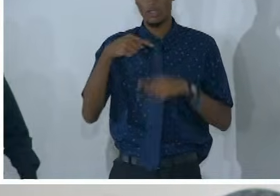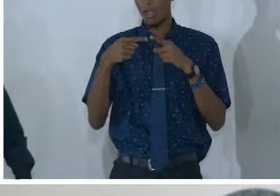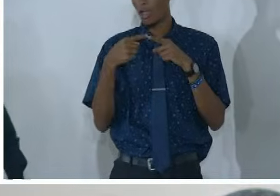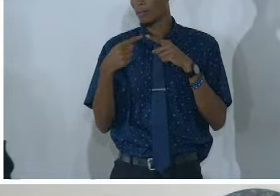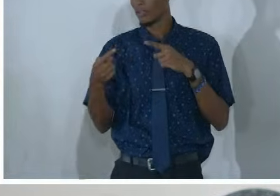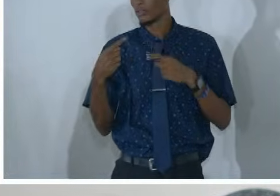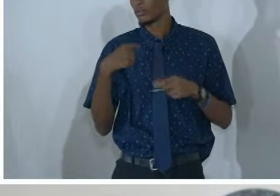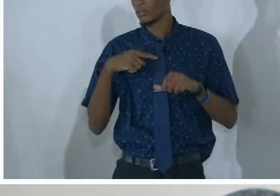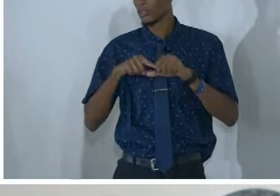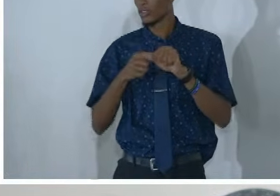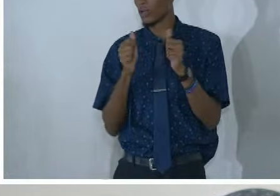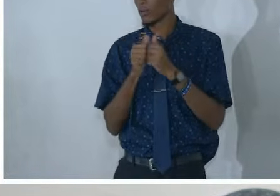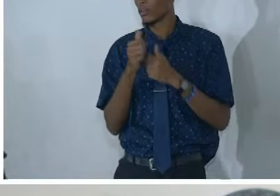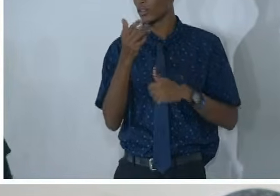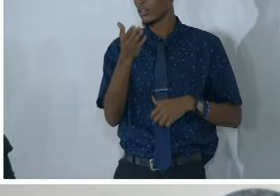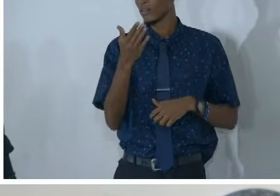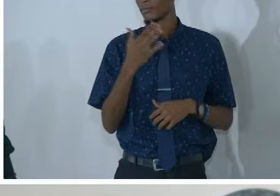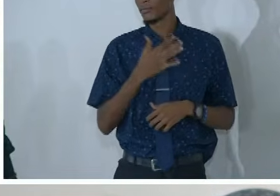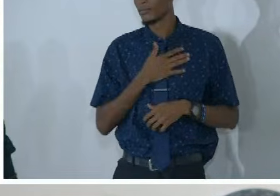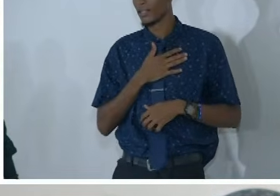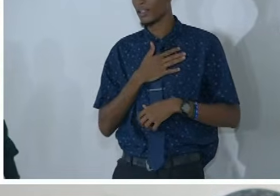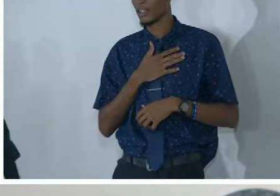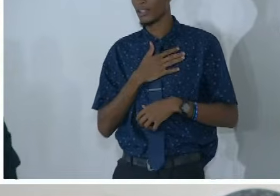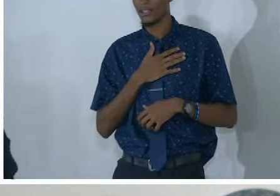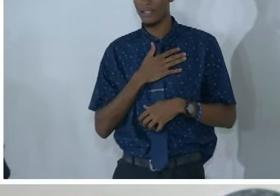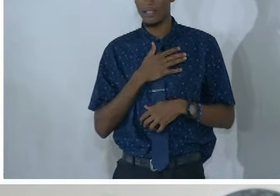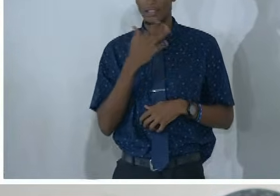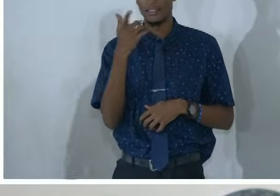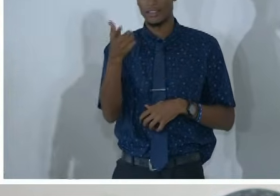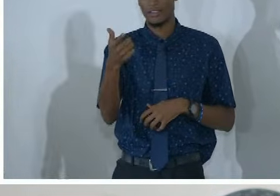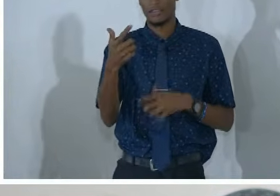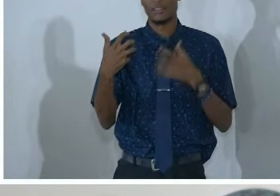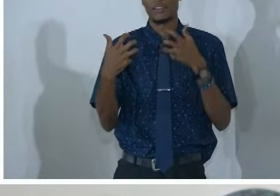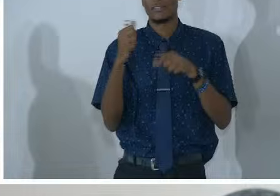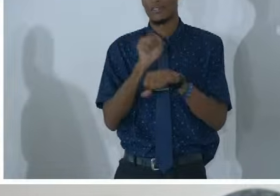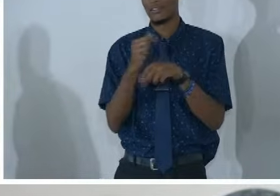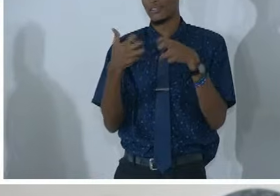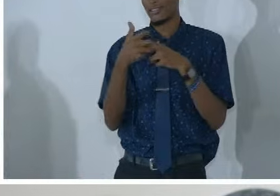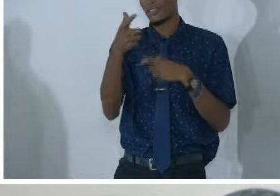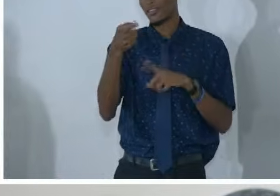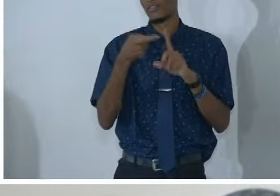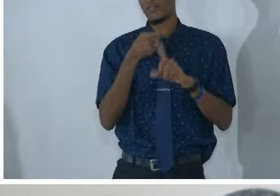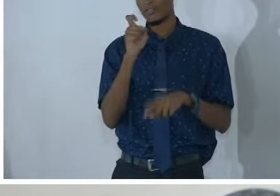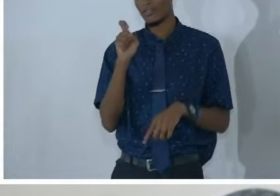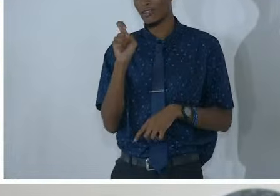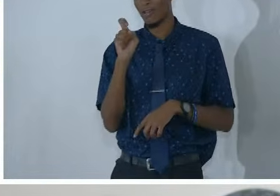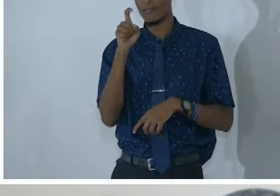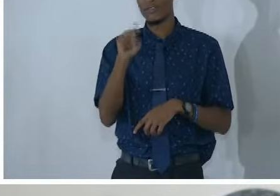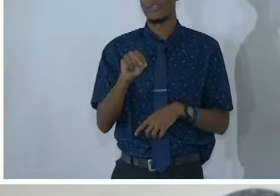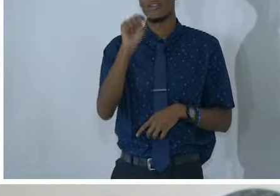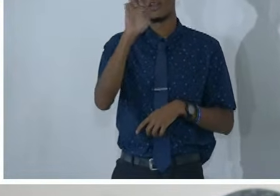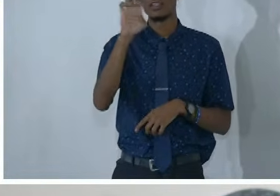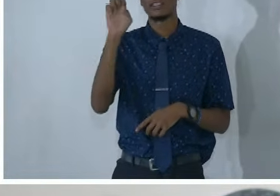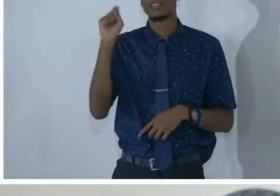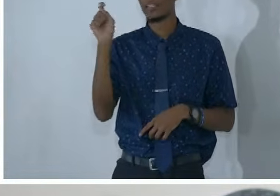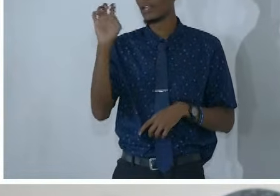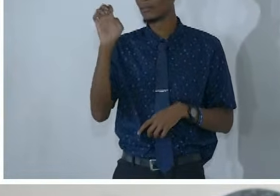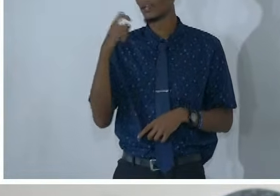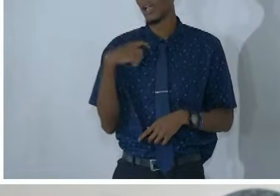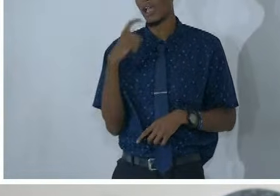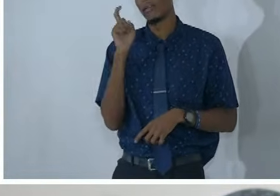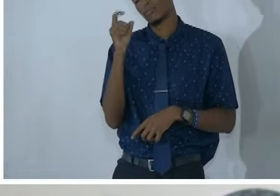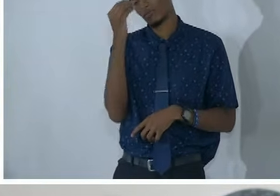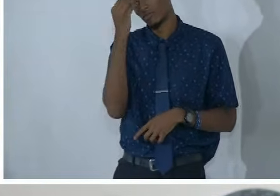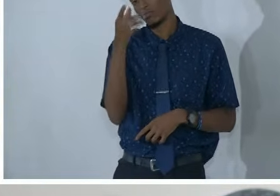my friend and colleague from Northeast St. Elizabeth. I must tell you, I agree that we